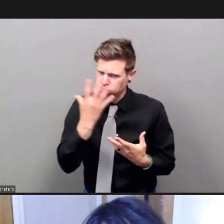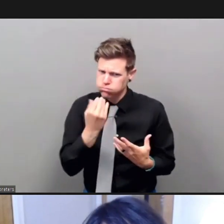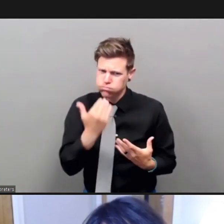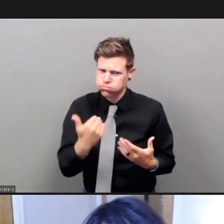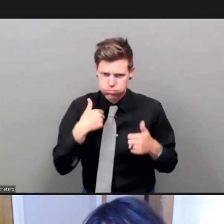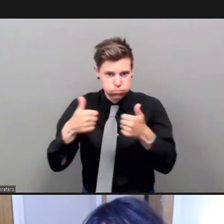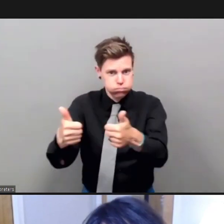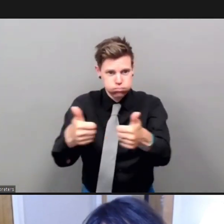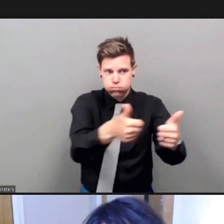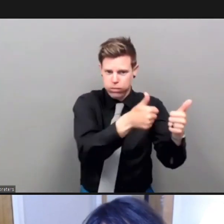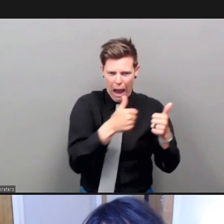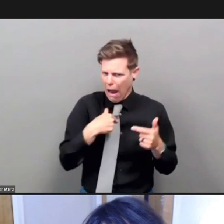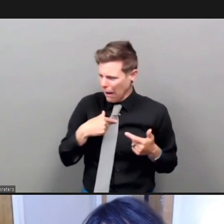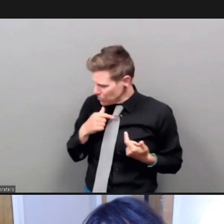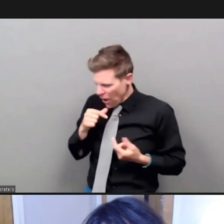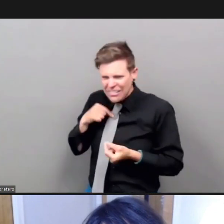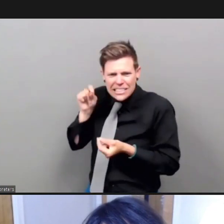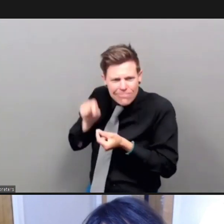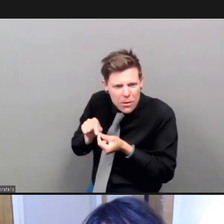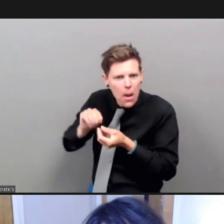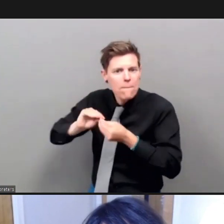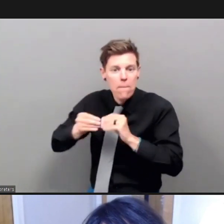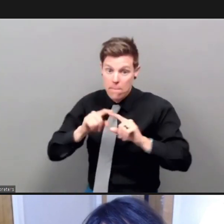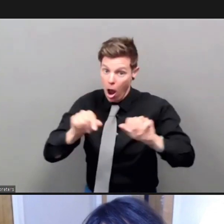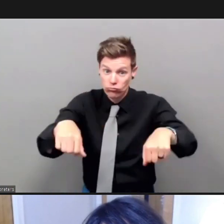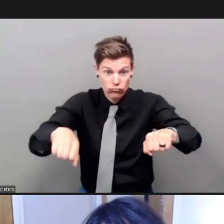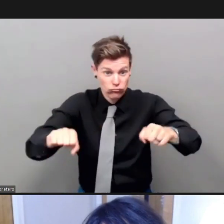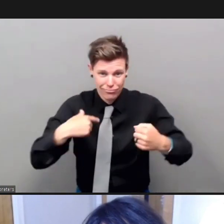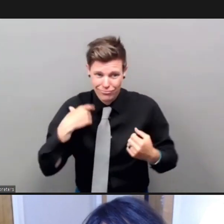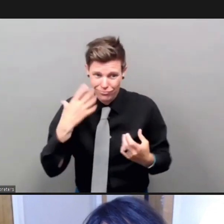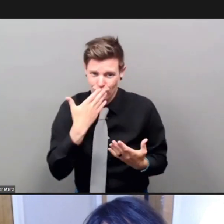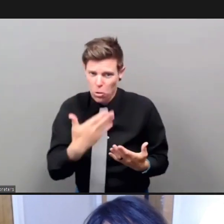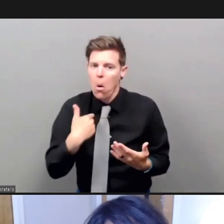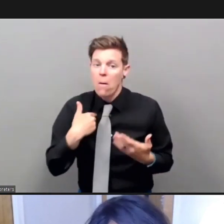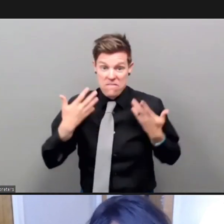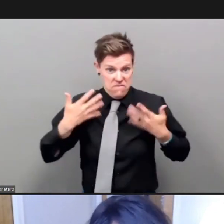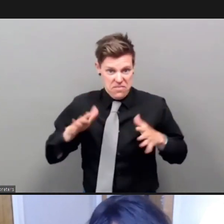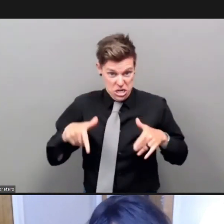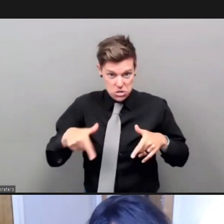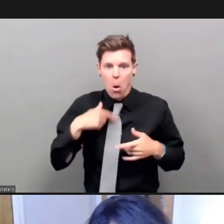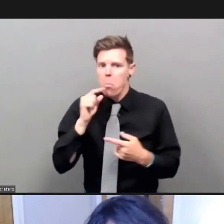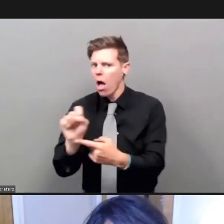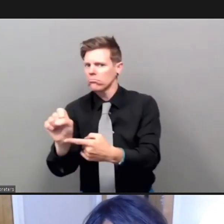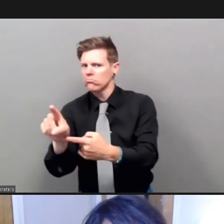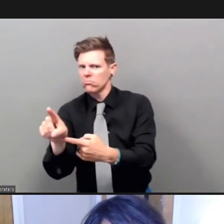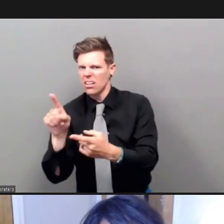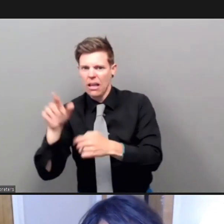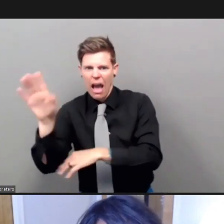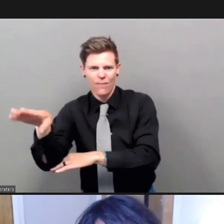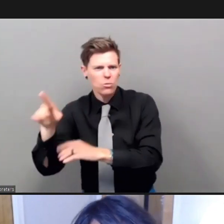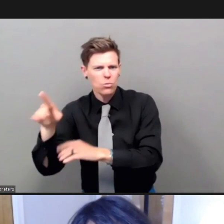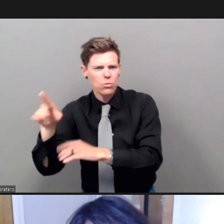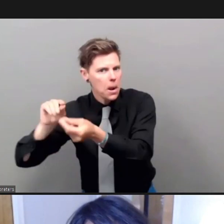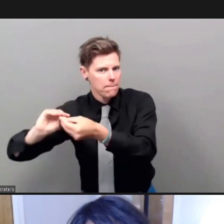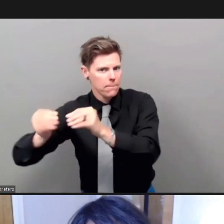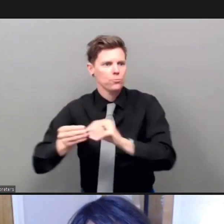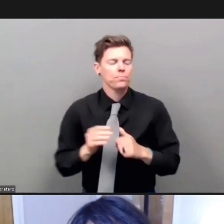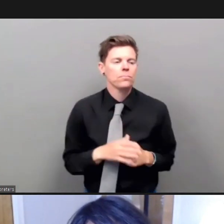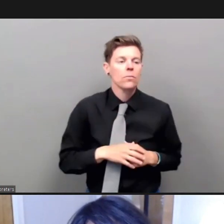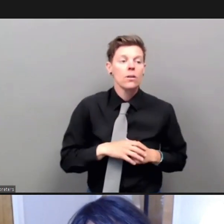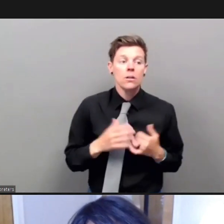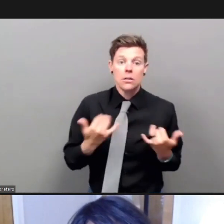but I will get those to you today because we have a slide from last week. But resident vaccination rates are in the